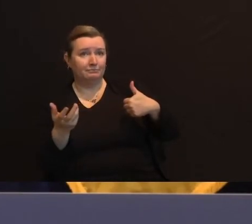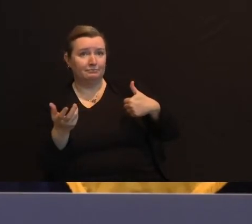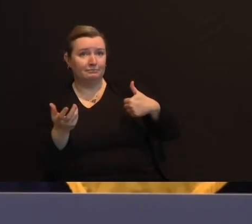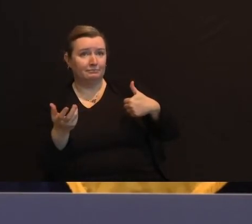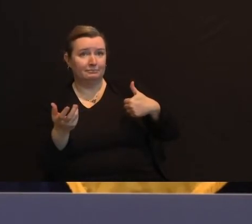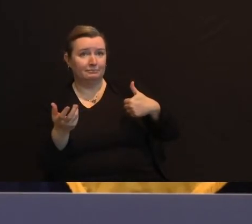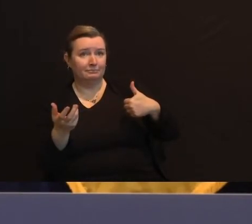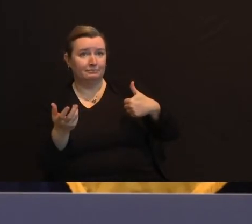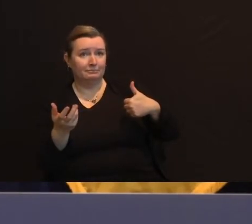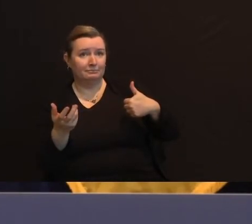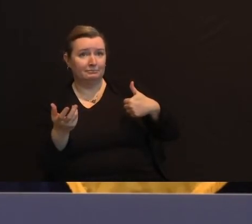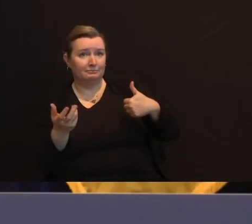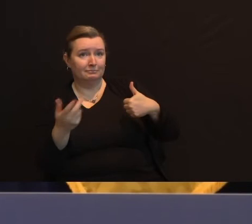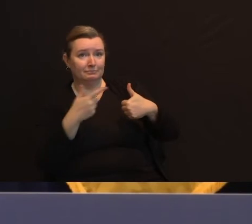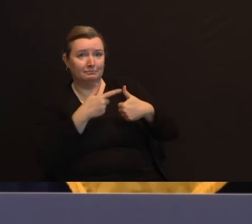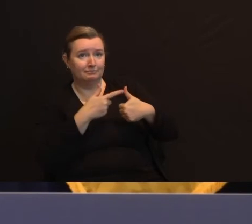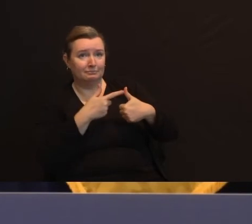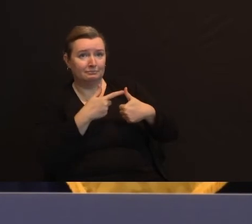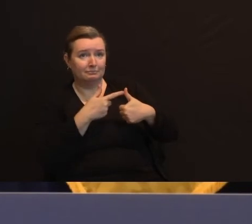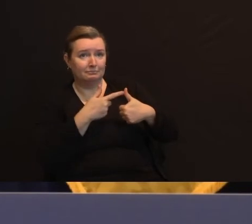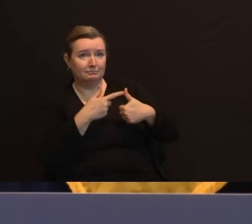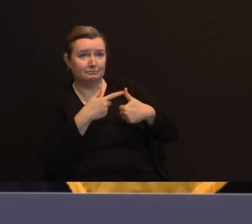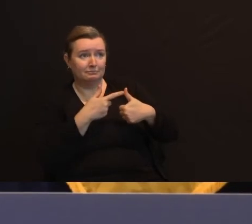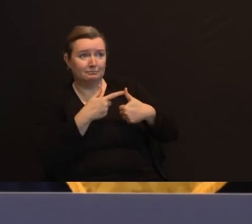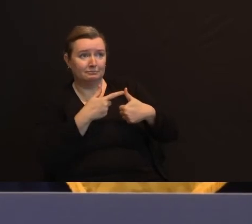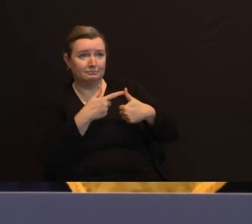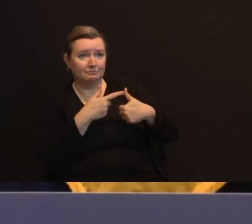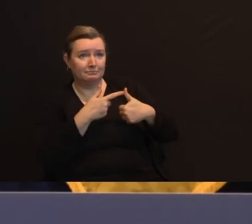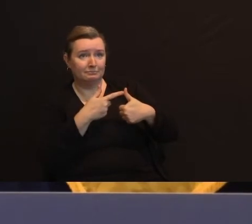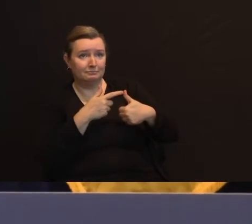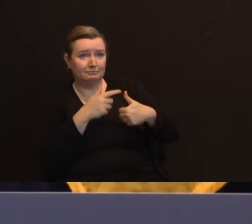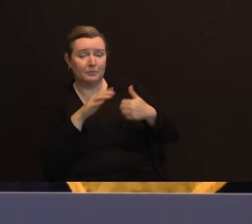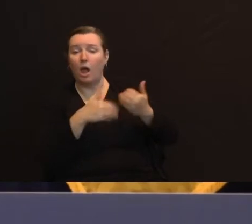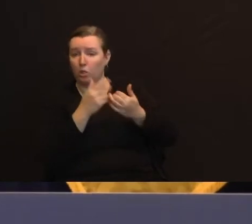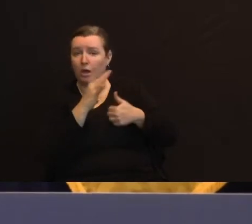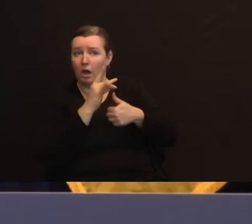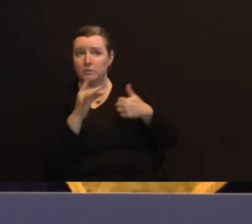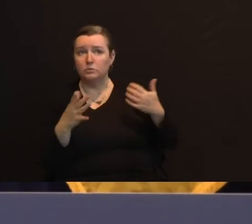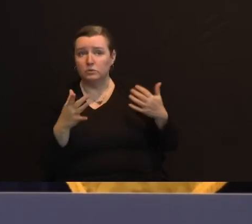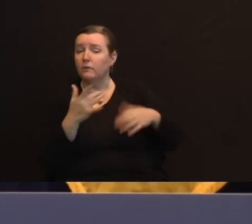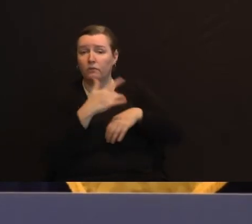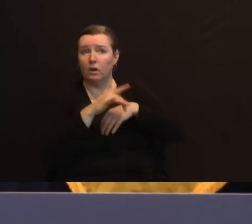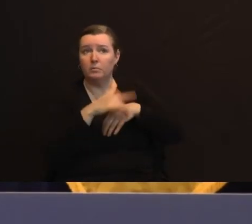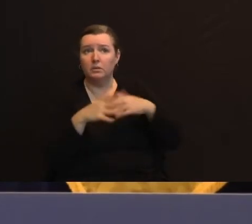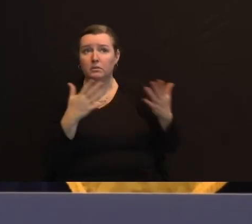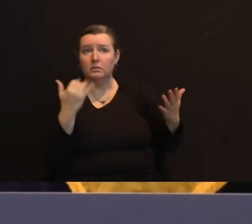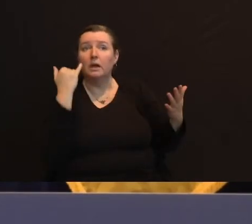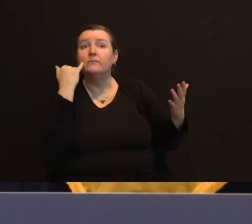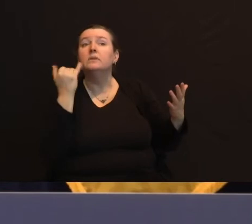see a big spike coming out of Thanksgiving, which I suspect, Tina, we would probably